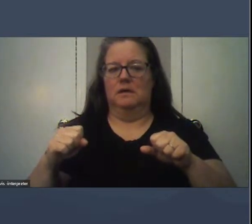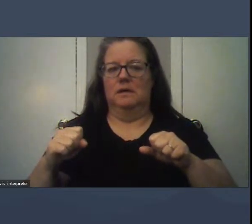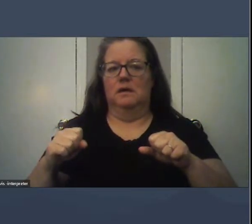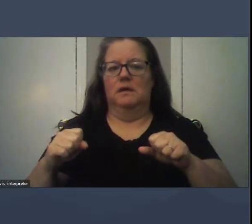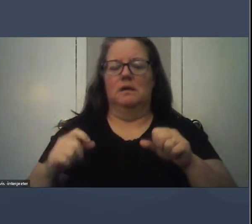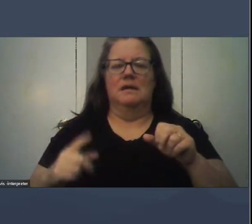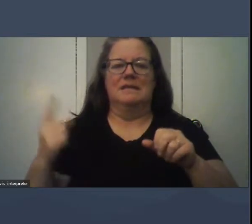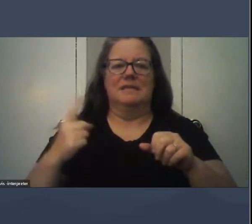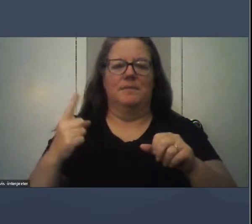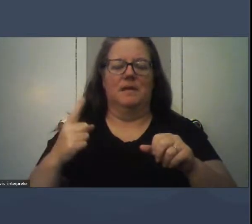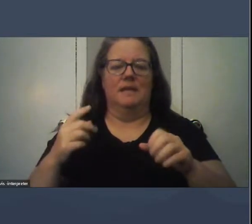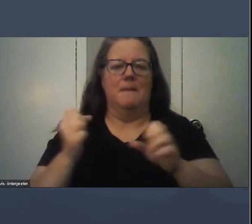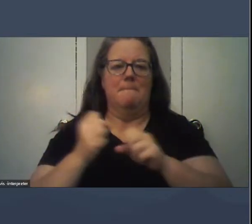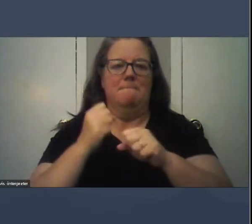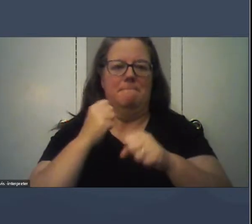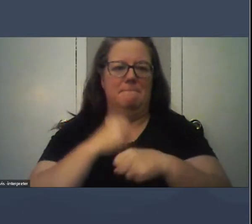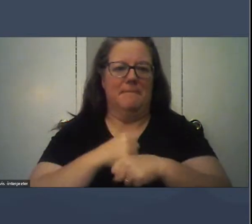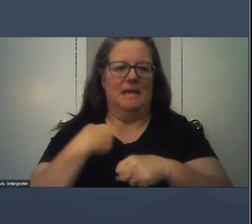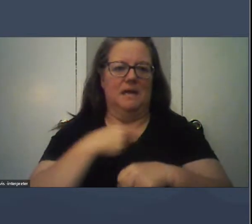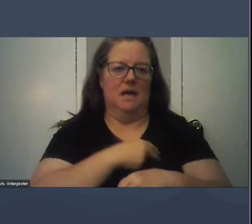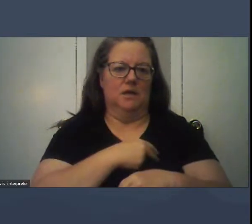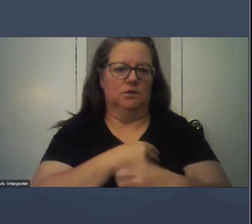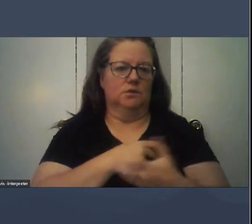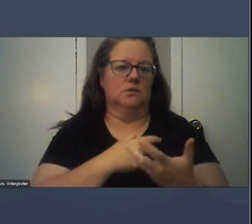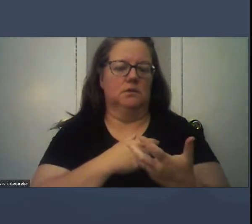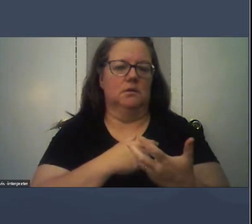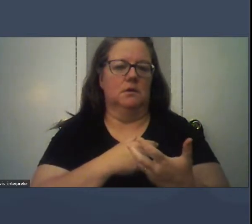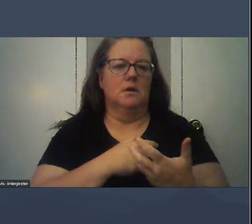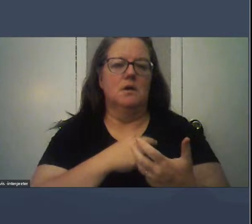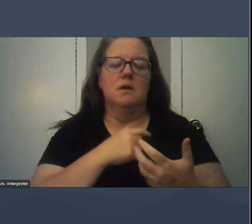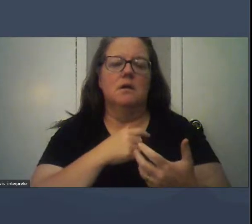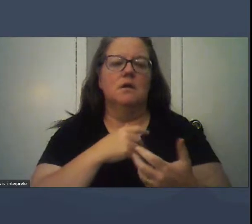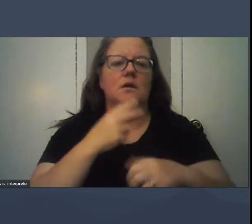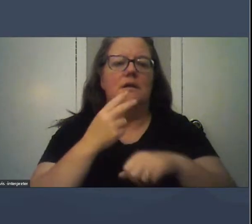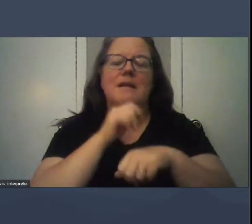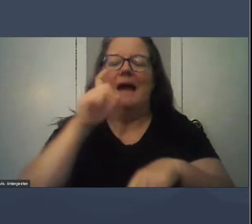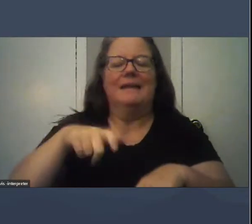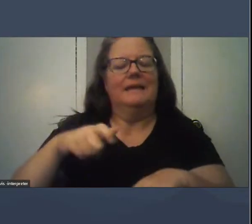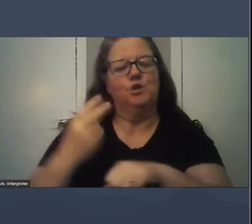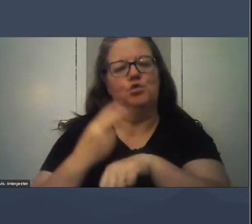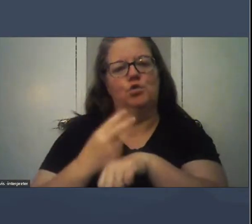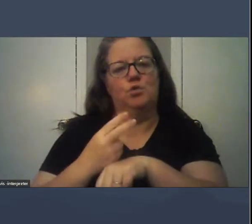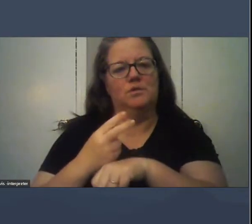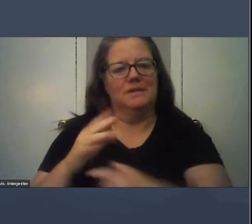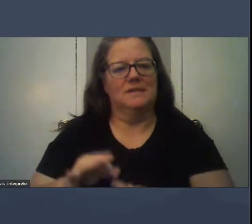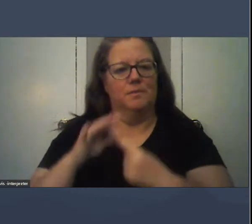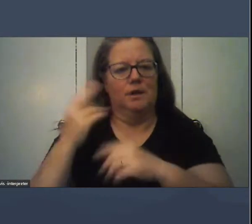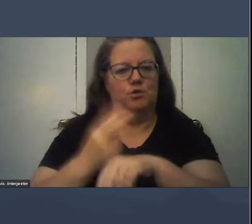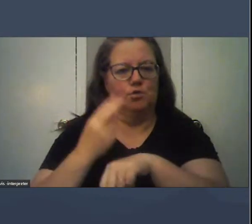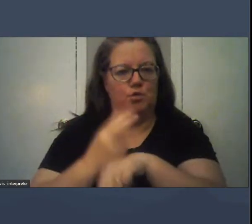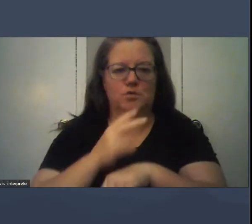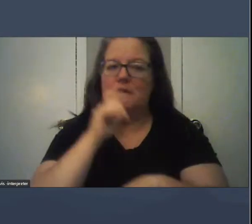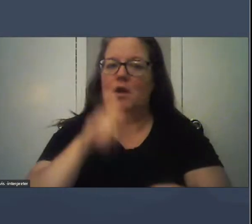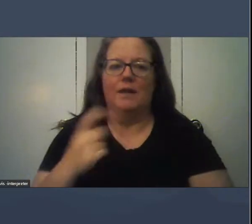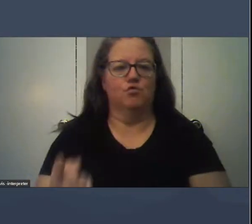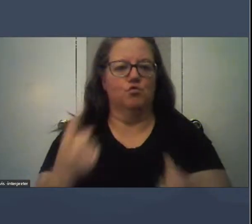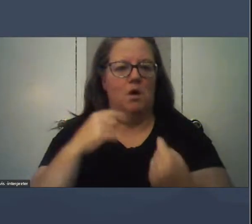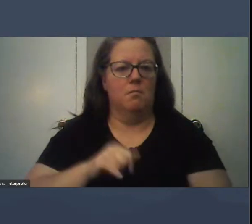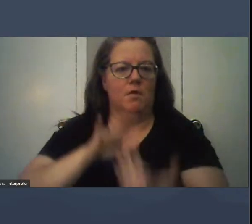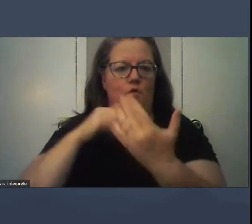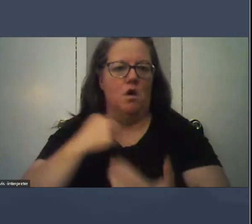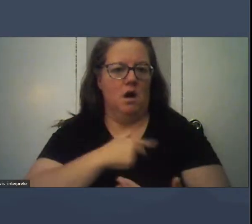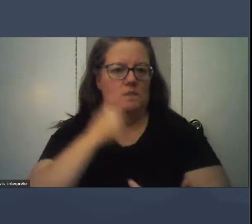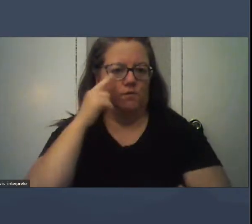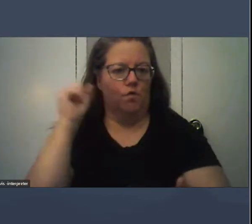this location that would not require a special use permit, meaning they would not have to come back before this body to have that